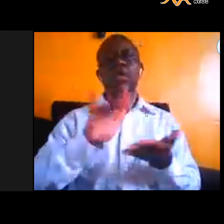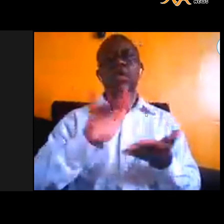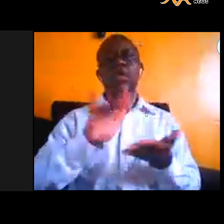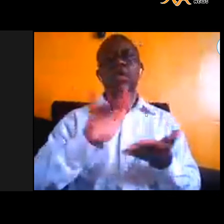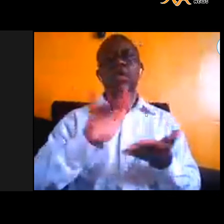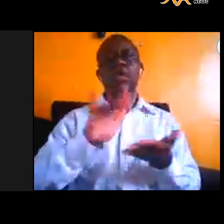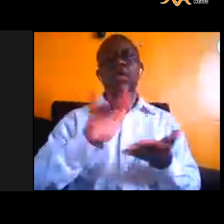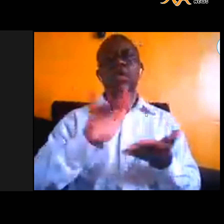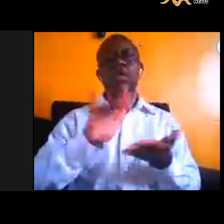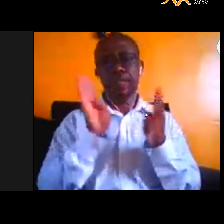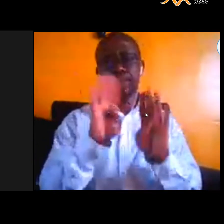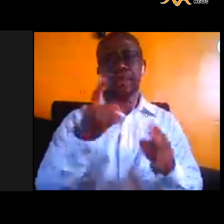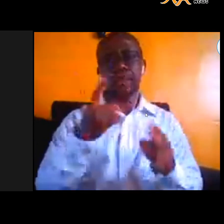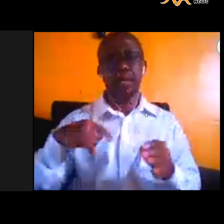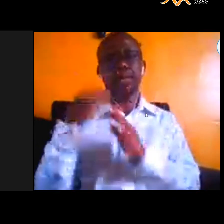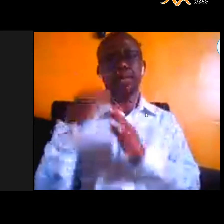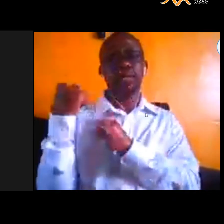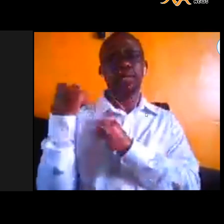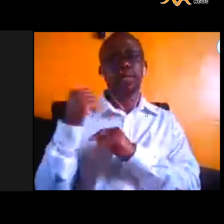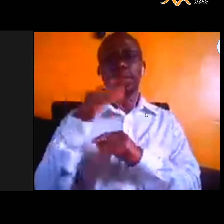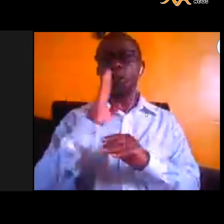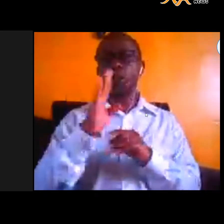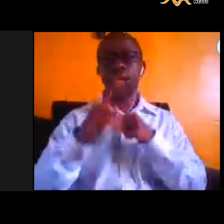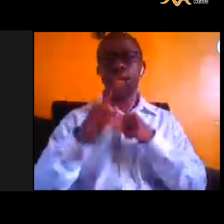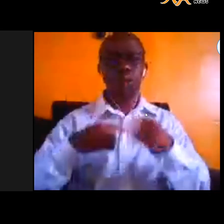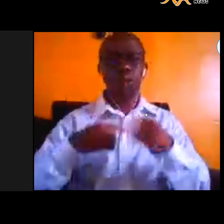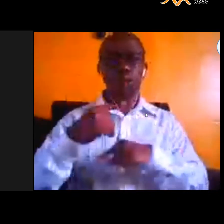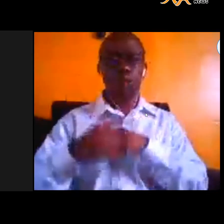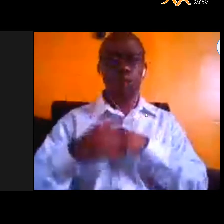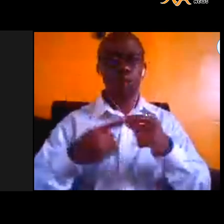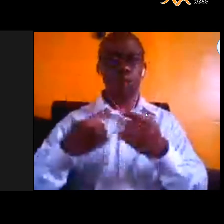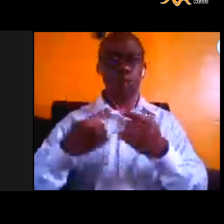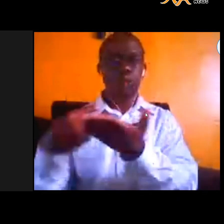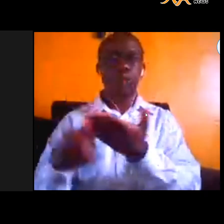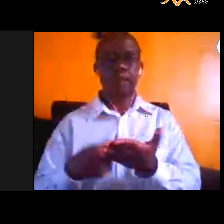that we will continue deliberating on these issues as we go along. And